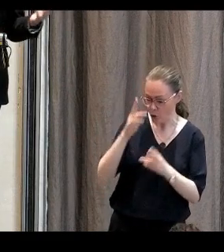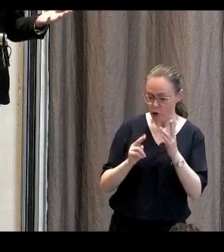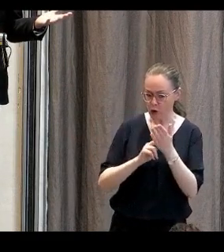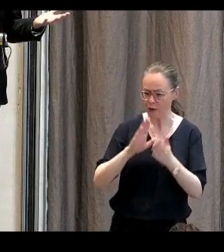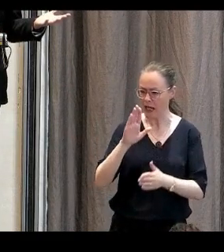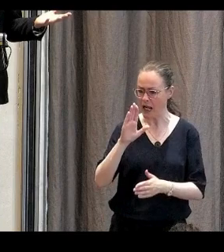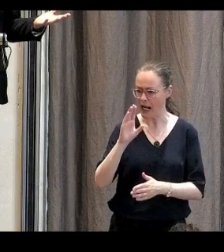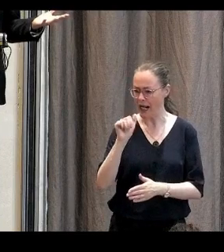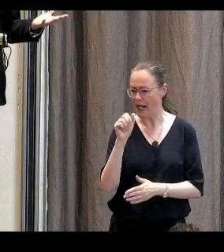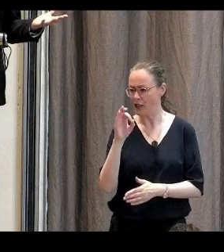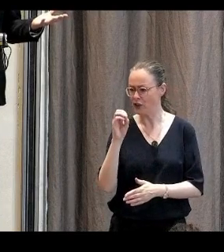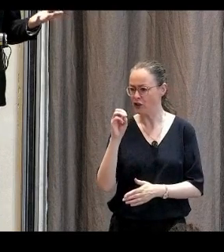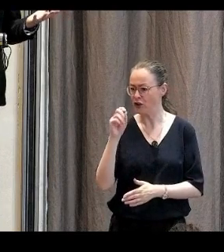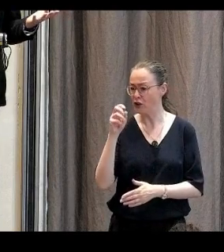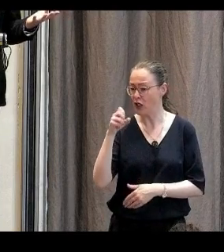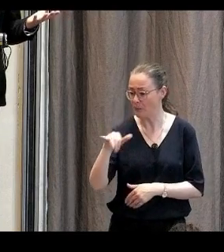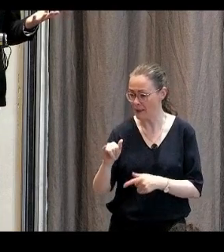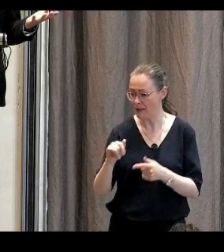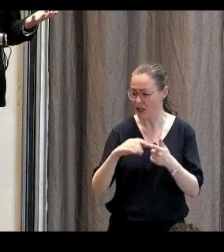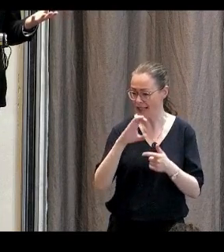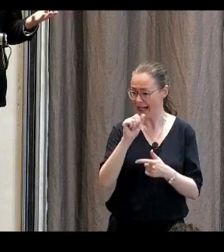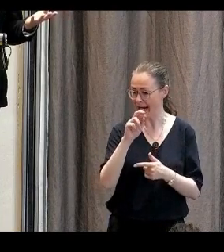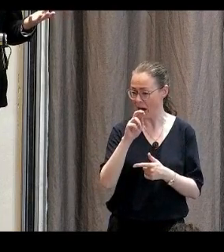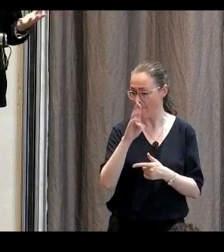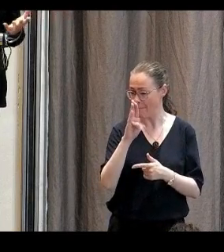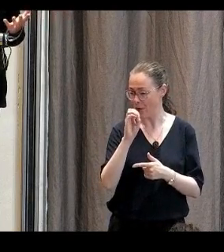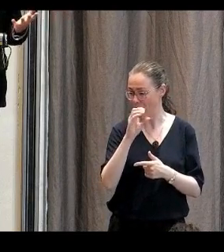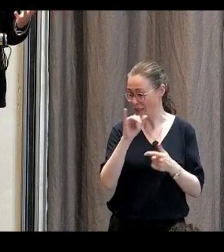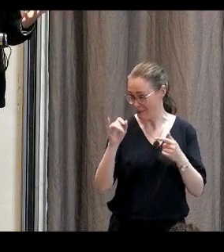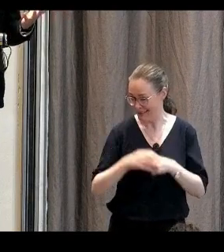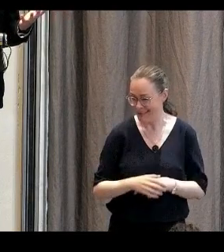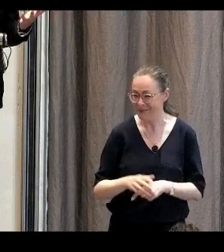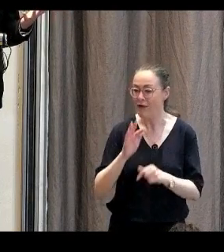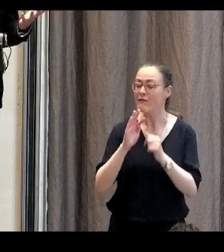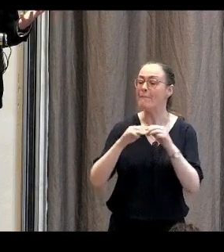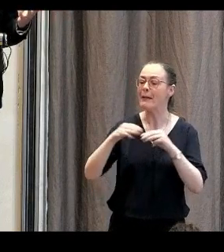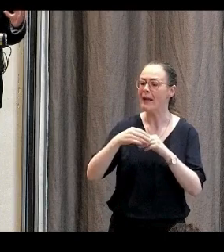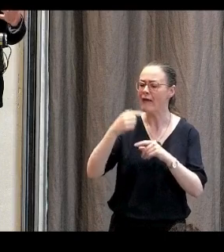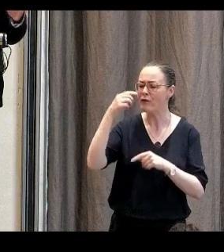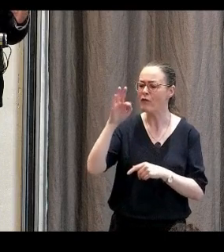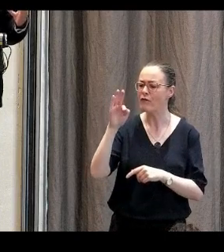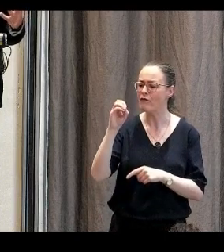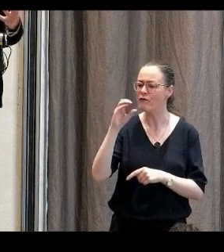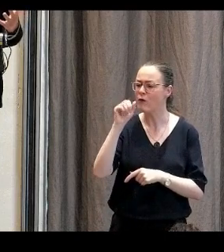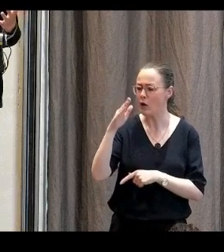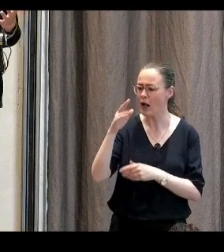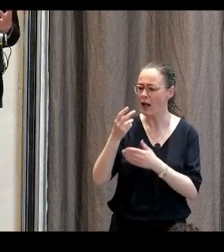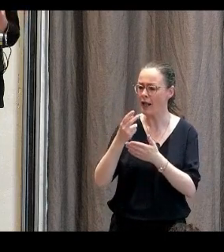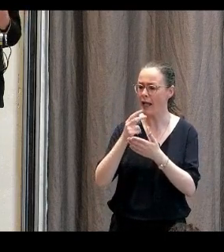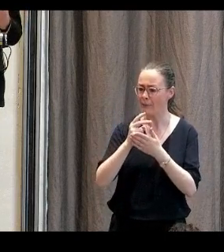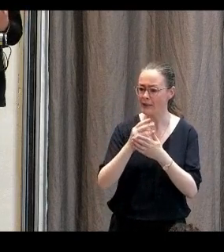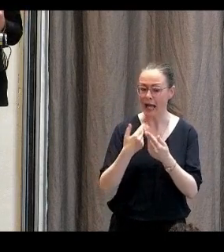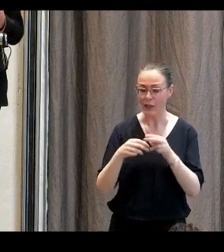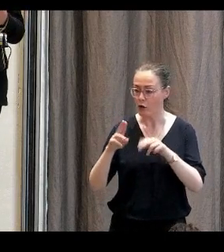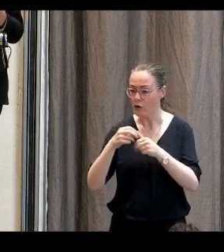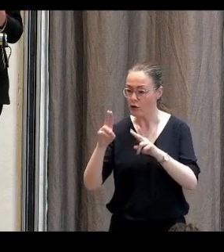lamotrigine rather than carbamazepine as a first-line treatment for most people with focal epilepsy. And then we have new drugs like levetiracetam, which have